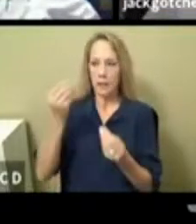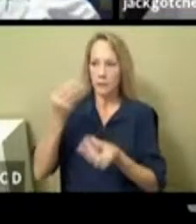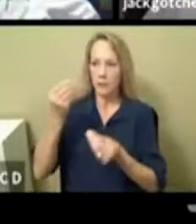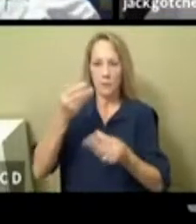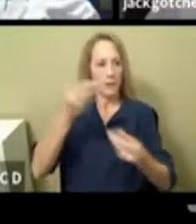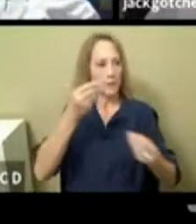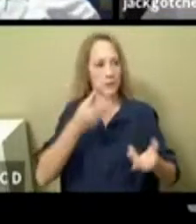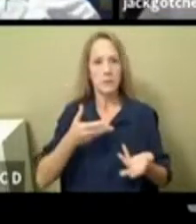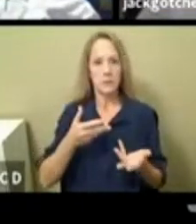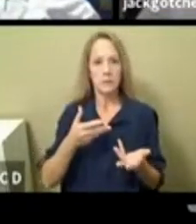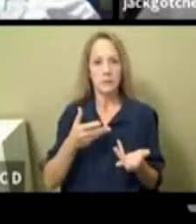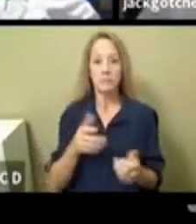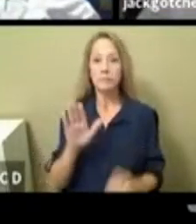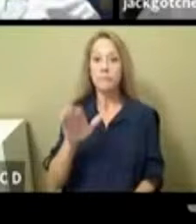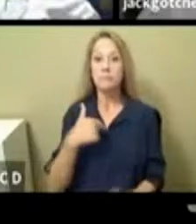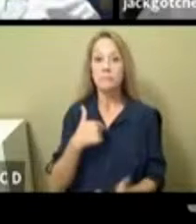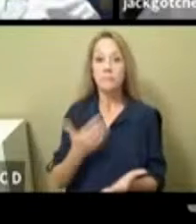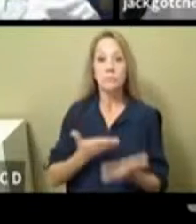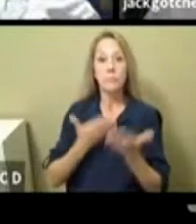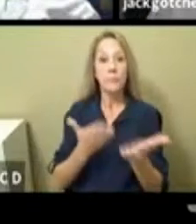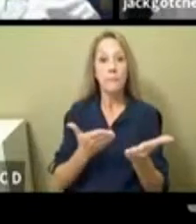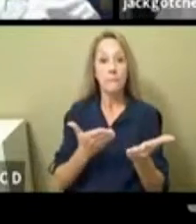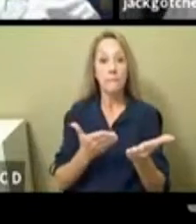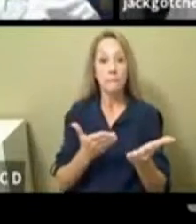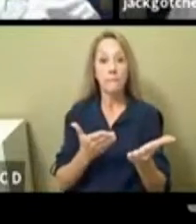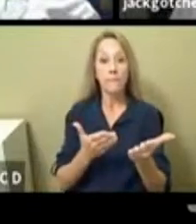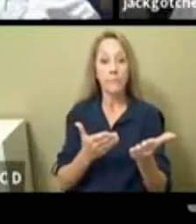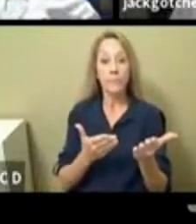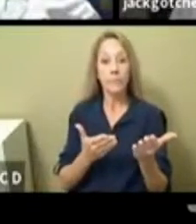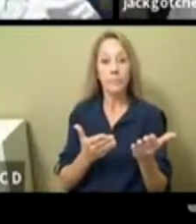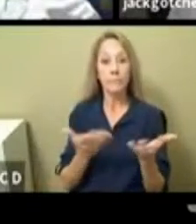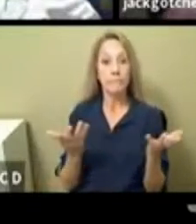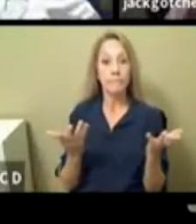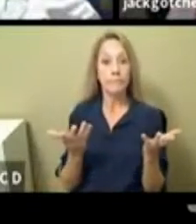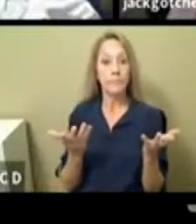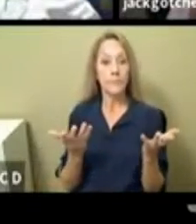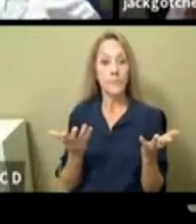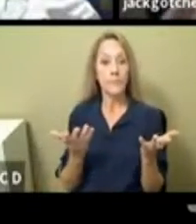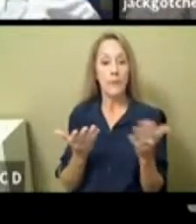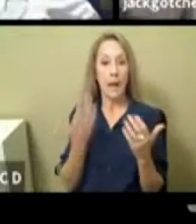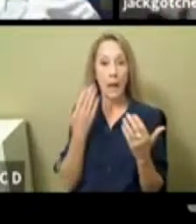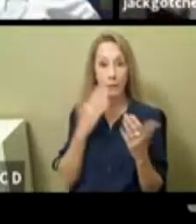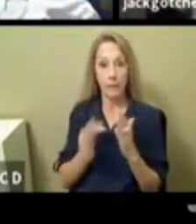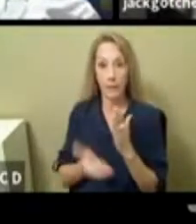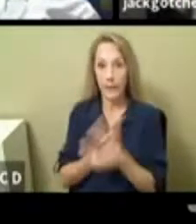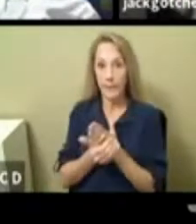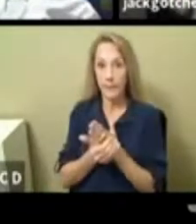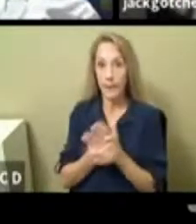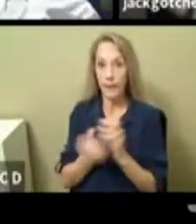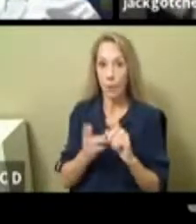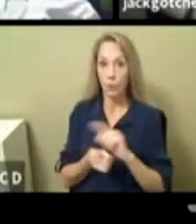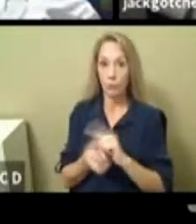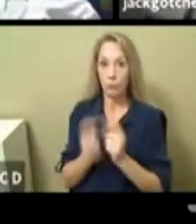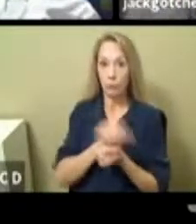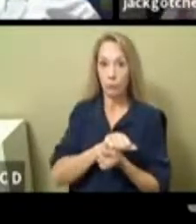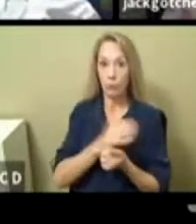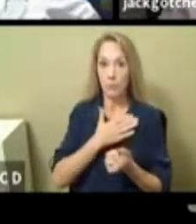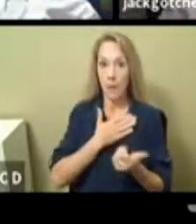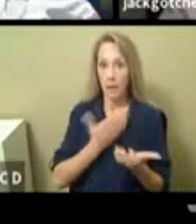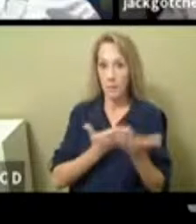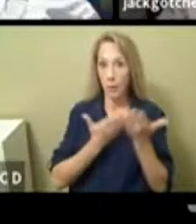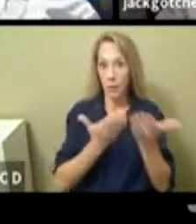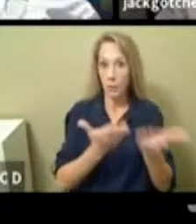I'll propose, and I don't know what kind of, if this is an amendment or just an alteration to my